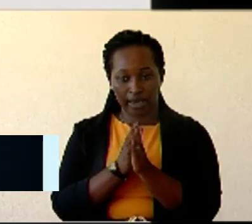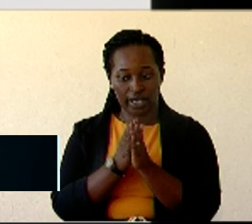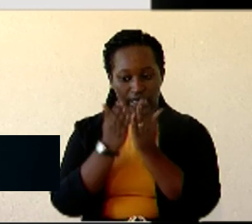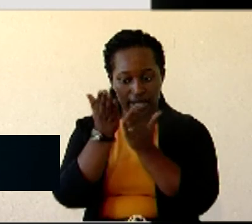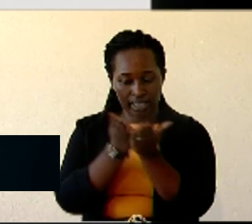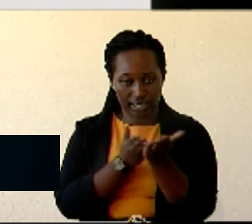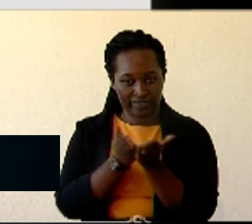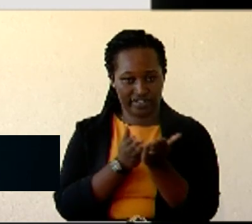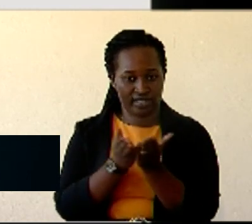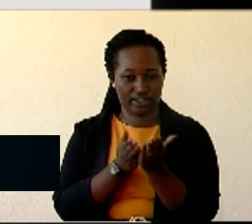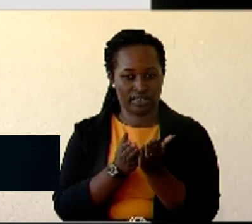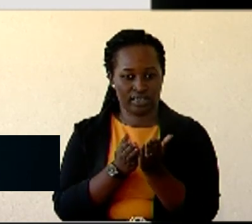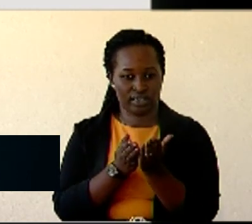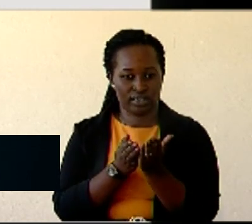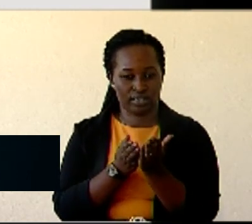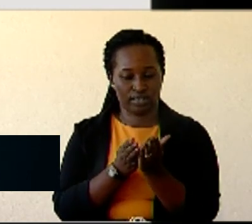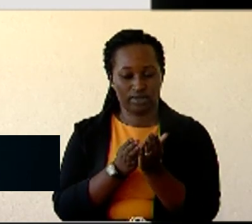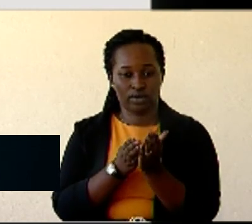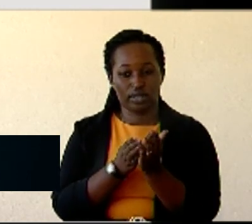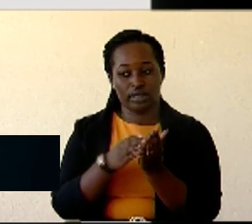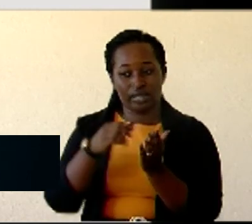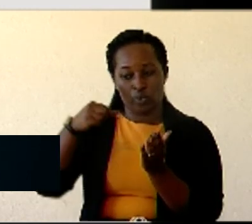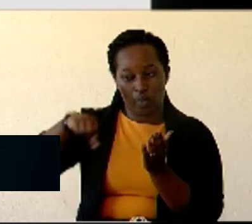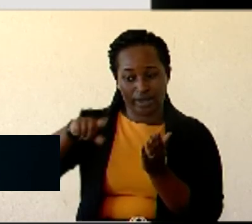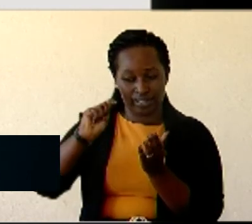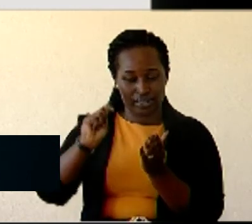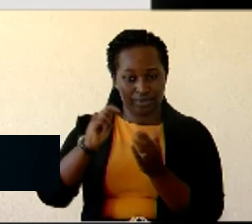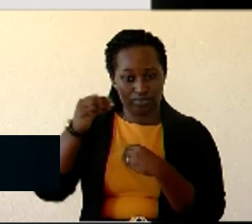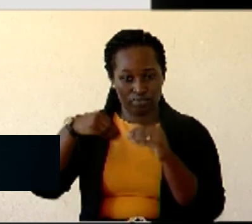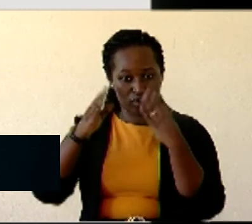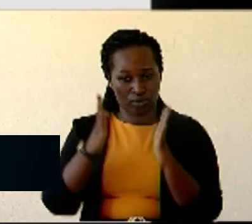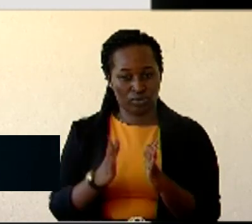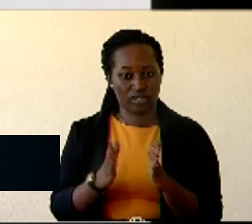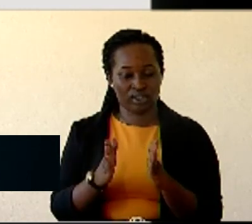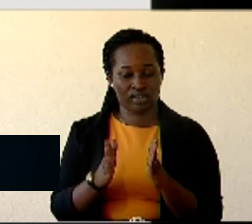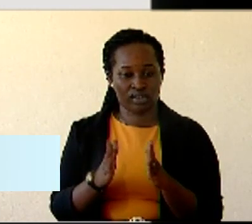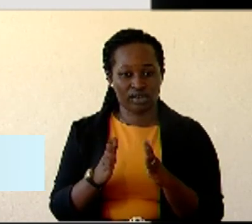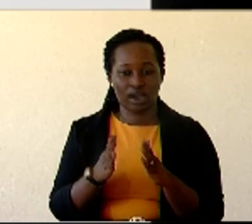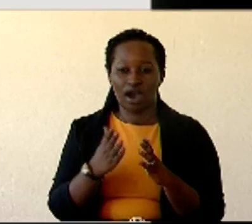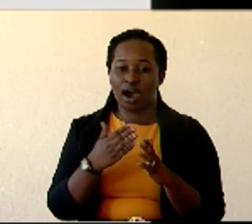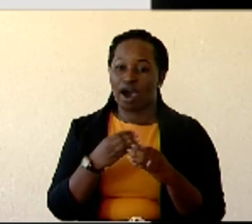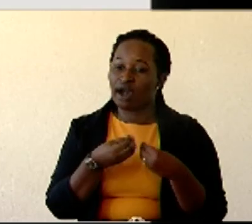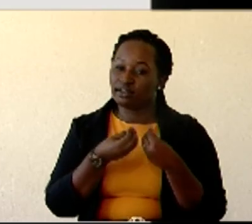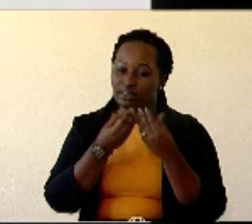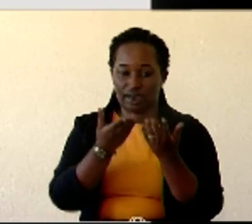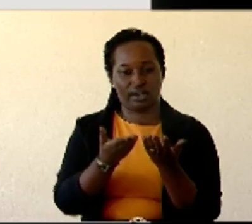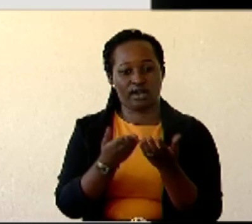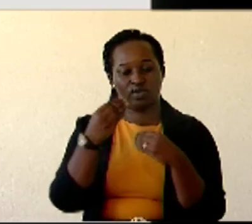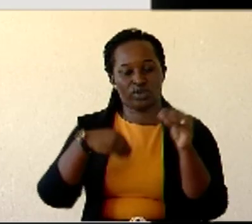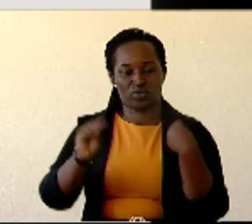amount of a product, the quantity that sellers or producers are willing to offer to take to the